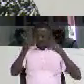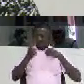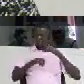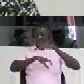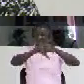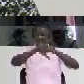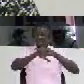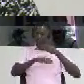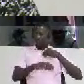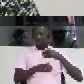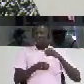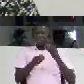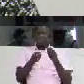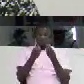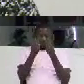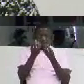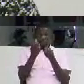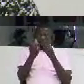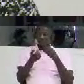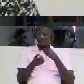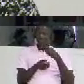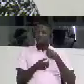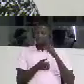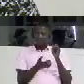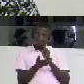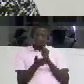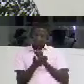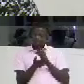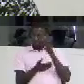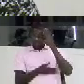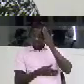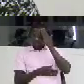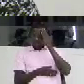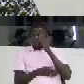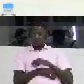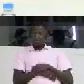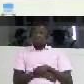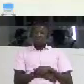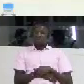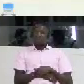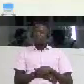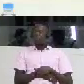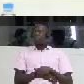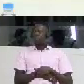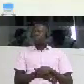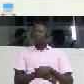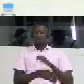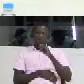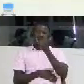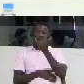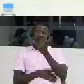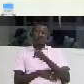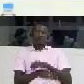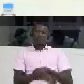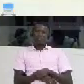lim gëm mooy ne yow comme jànguloo angale bon nag jàng nga li nga xam ne moo di arabic. Wow. Yes.